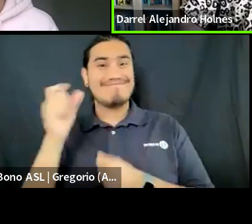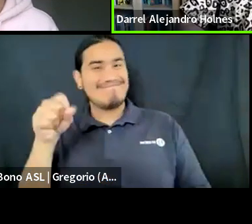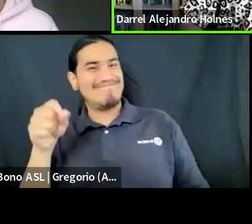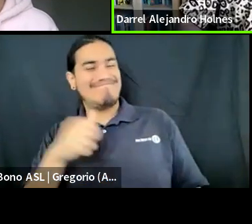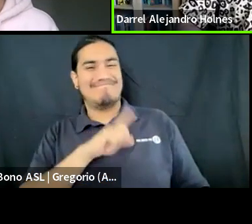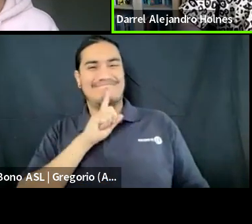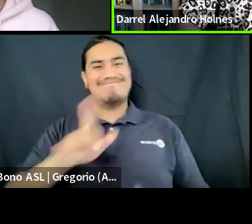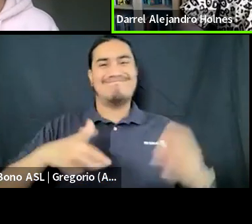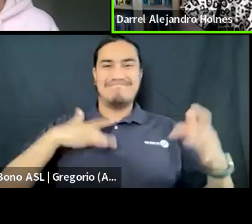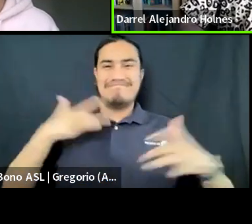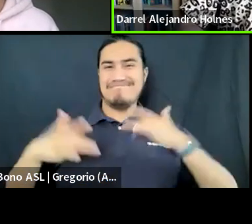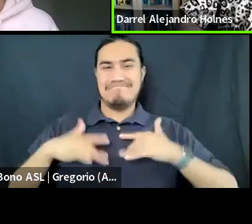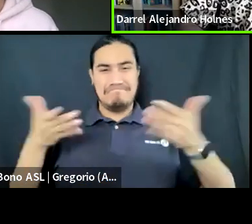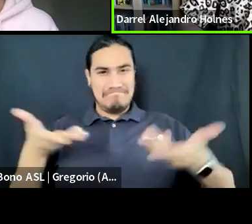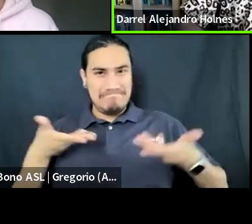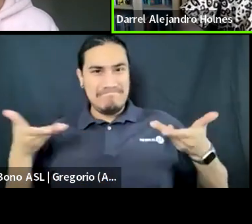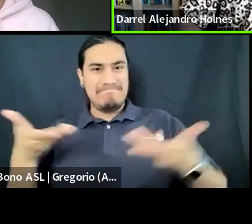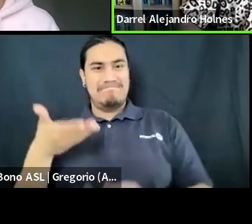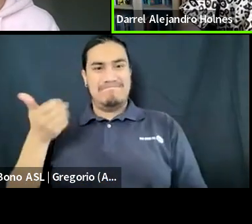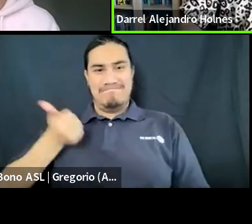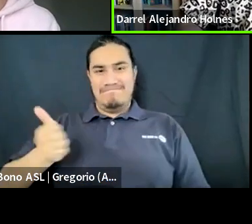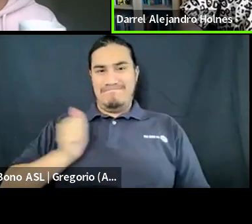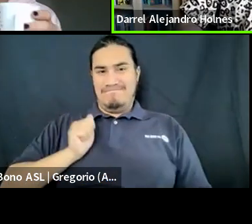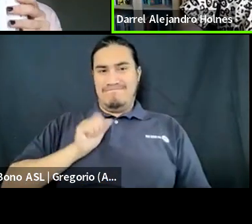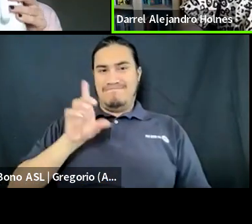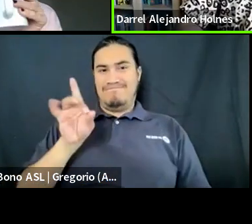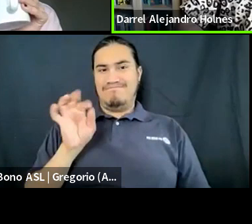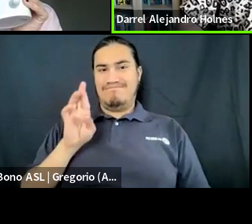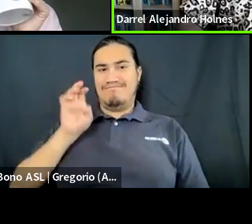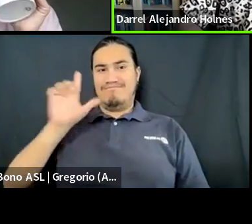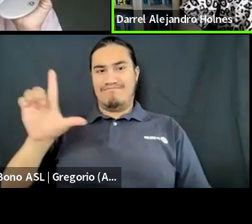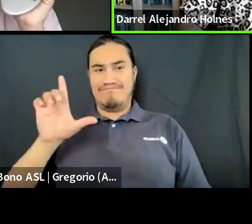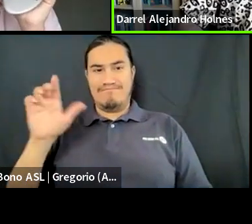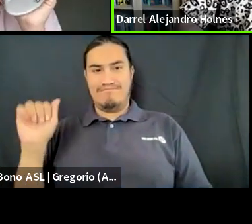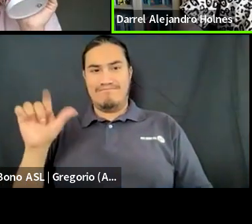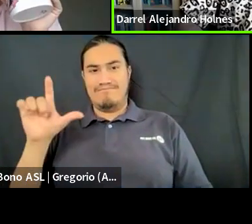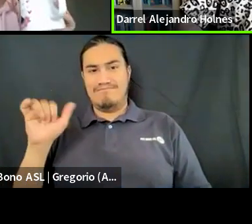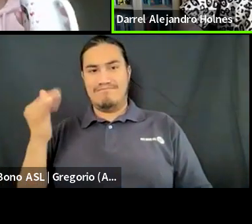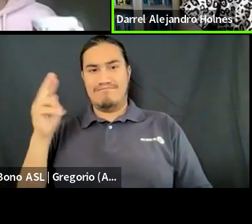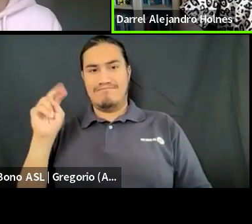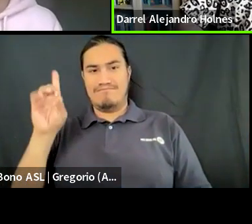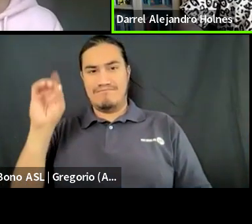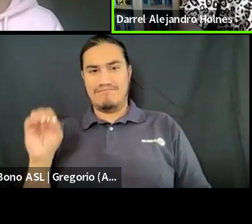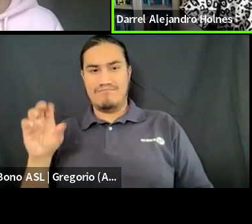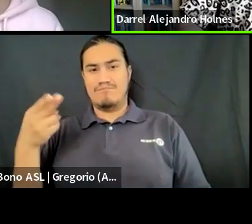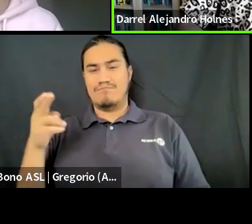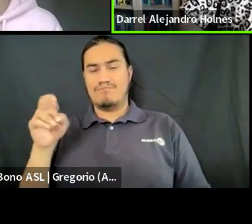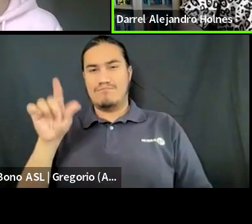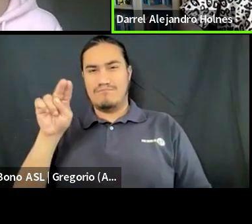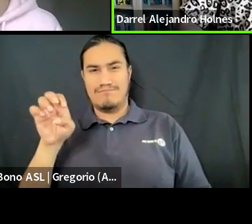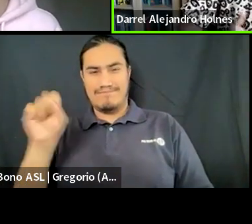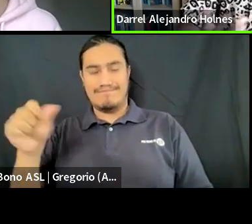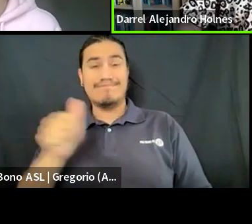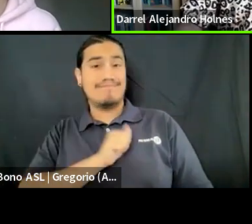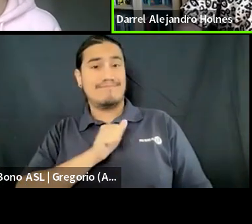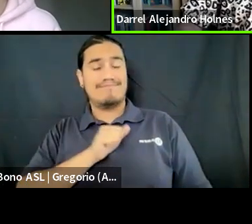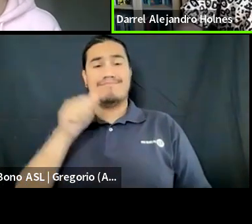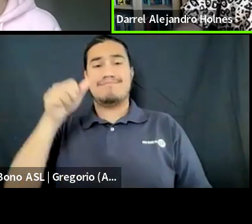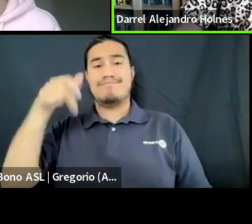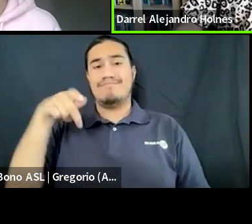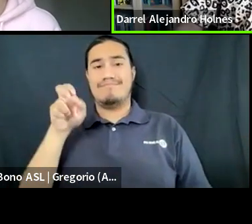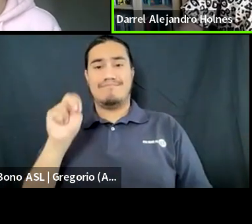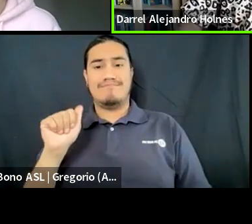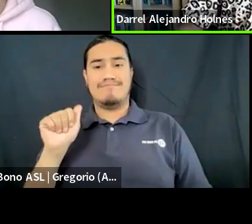excited to be here. I'm Darrel Alejandro Holnes, and I am a Panamanian American poet and playwright. And recently, I've